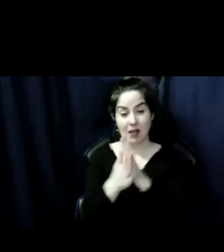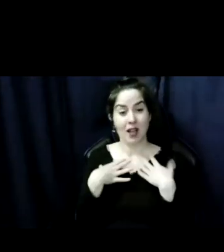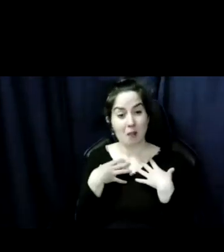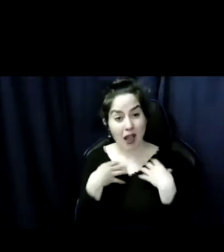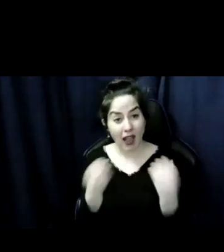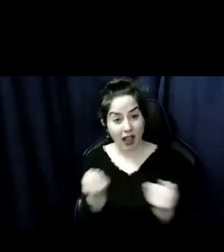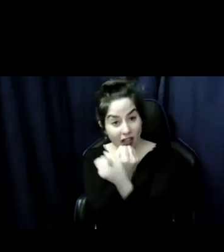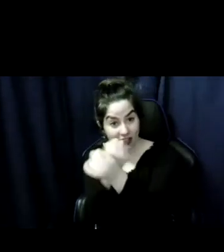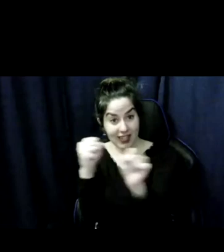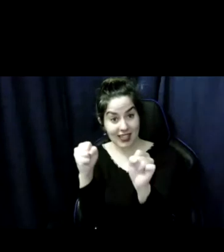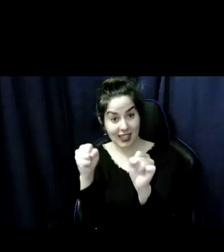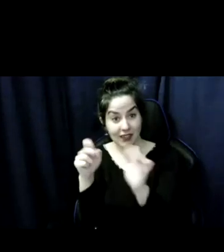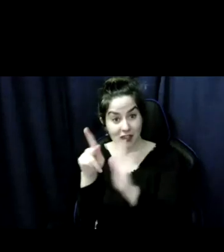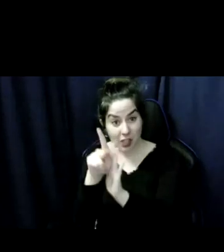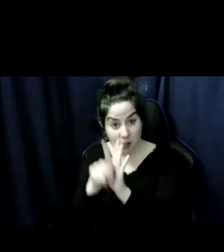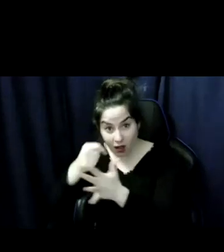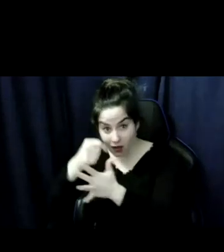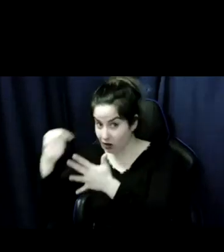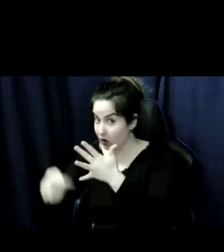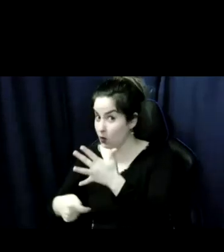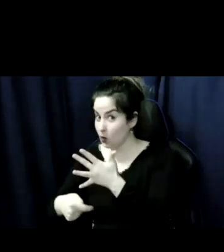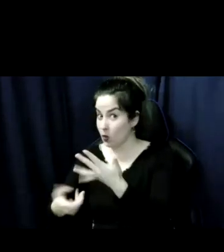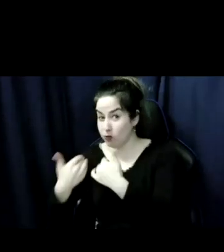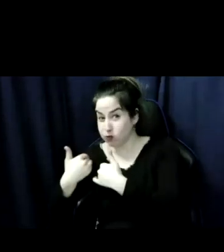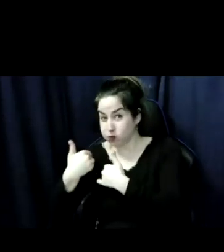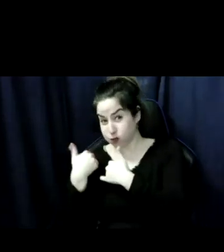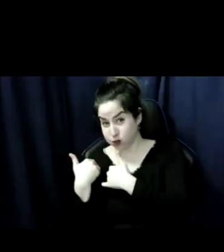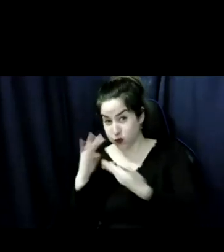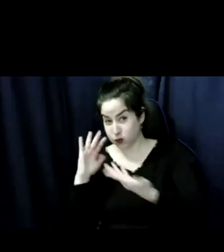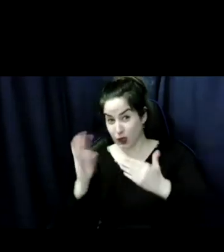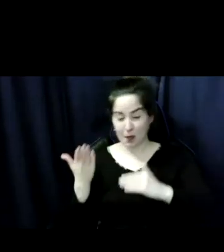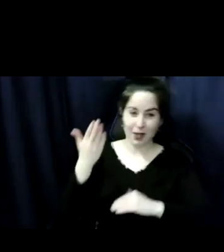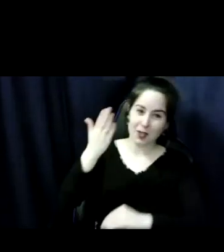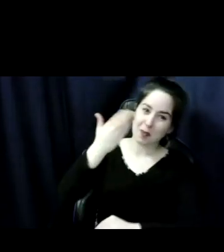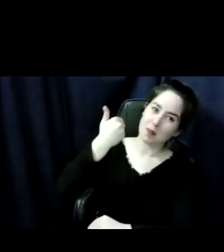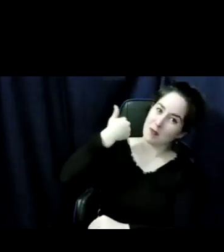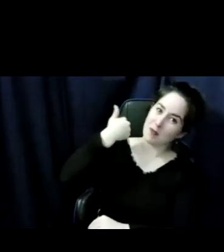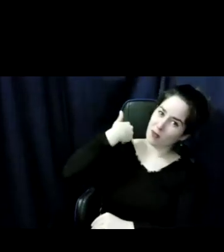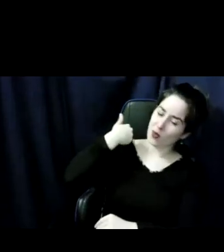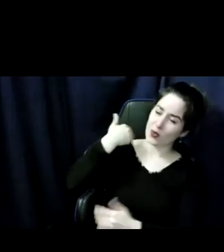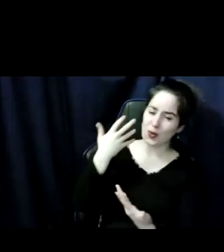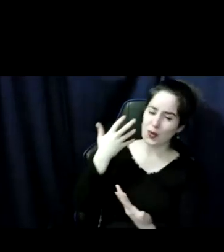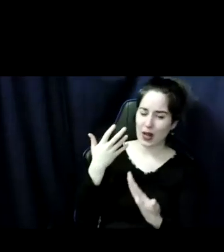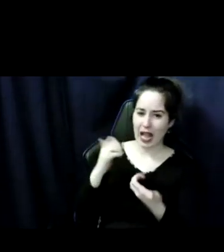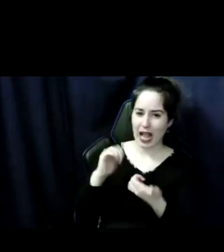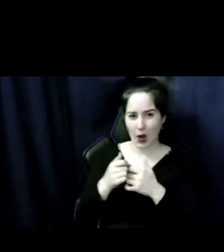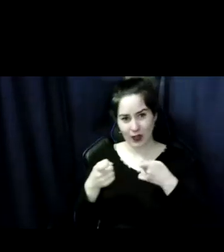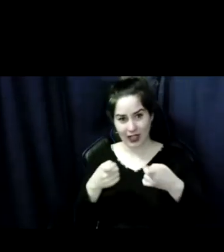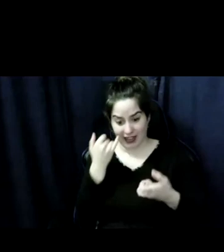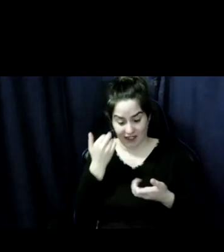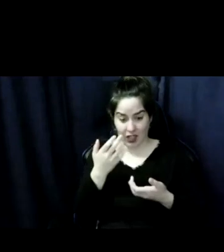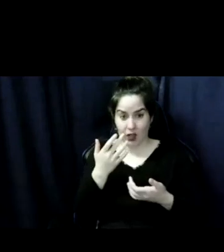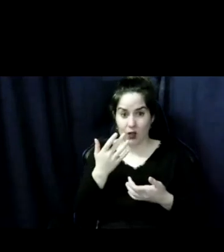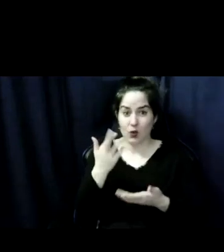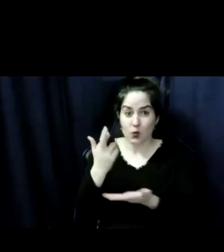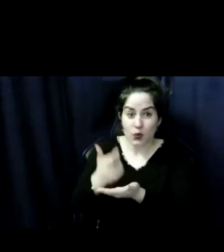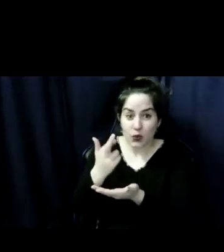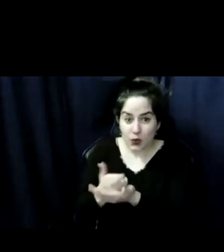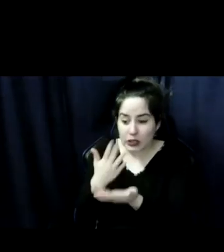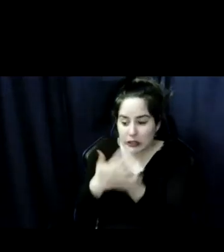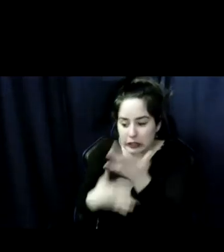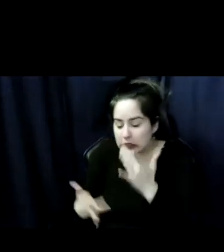any sense. I'm just trying to figure out how we handle it. If you don't have the resources, how do you make that